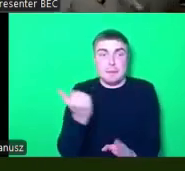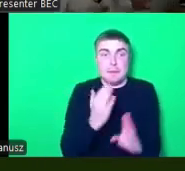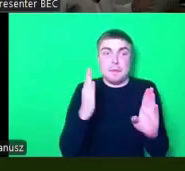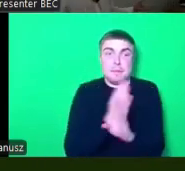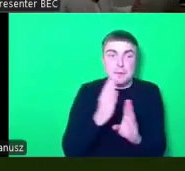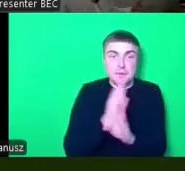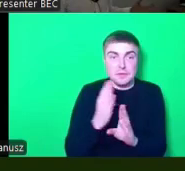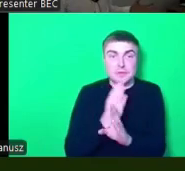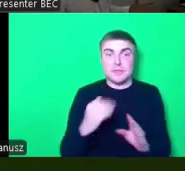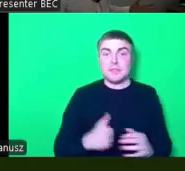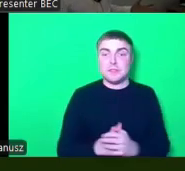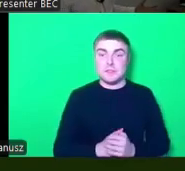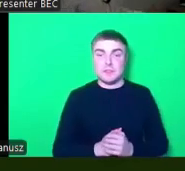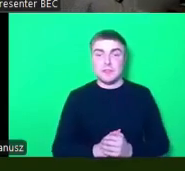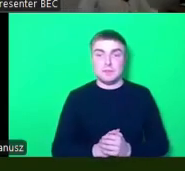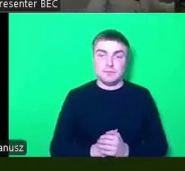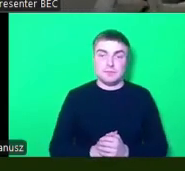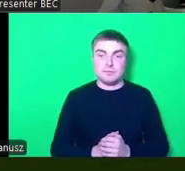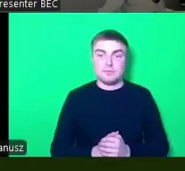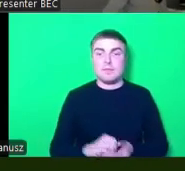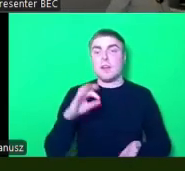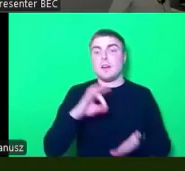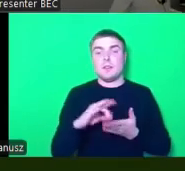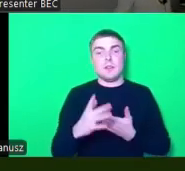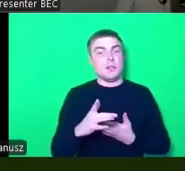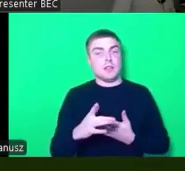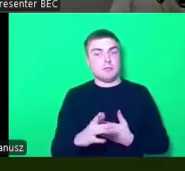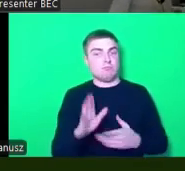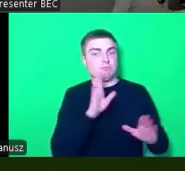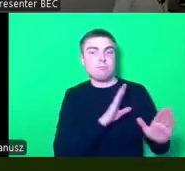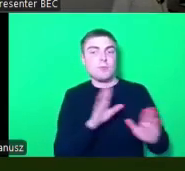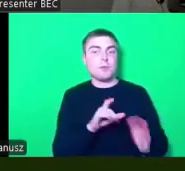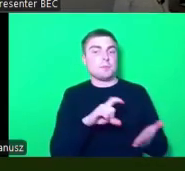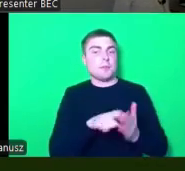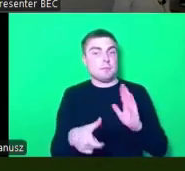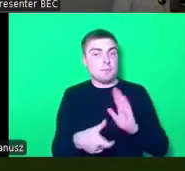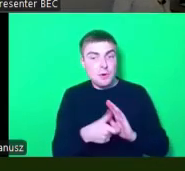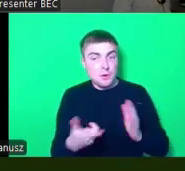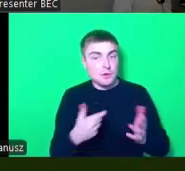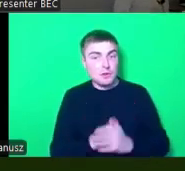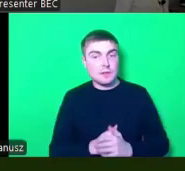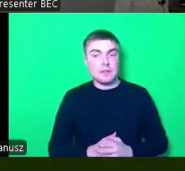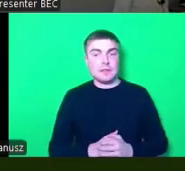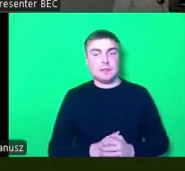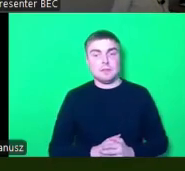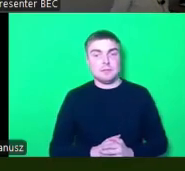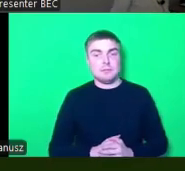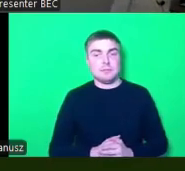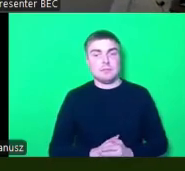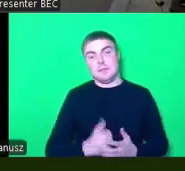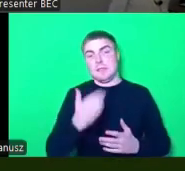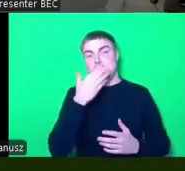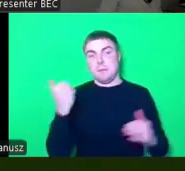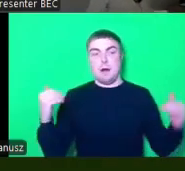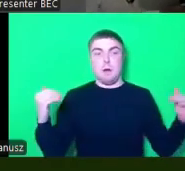That is the kind of perception you would have in a room, so with no air movement, no